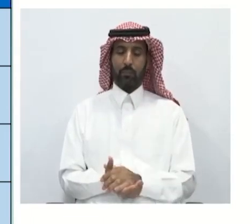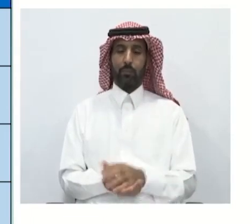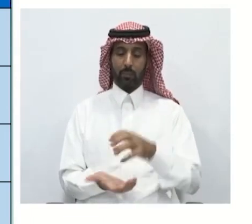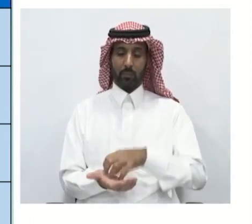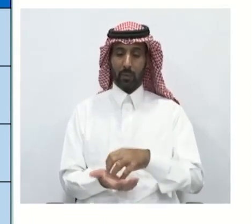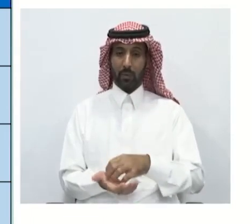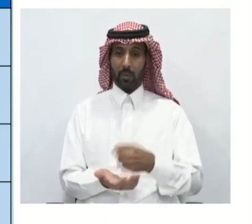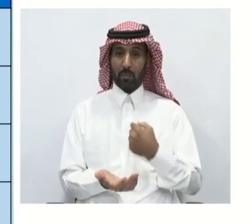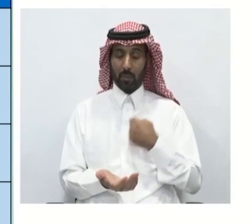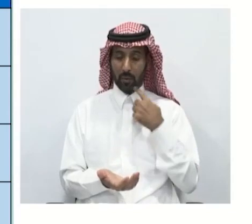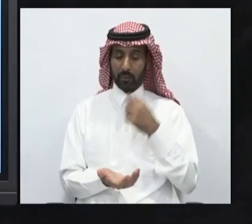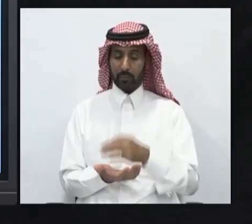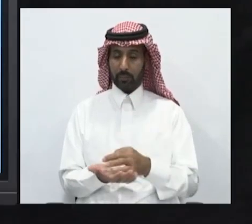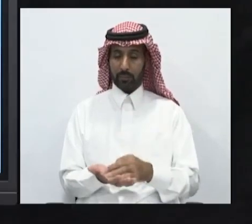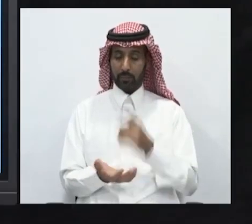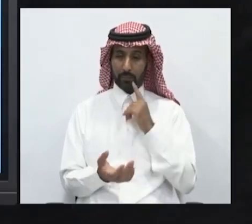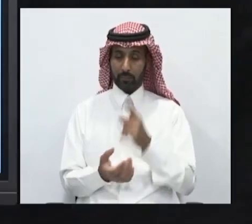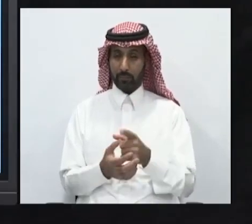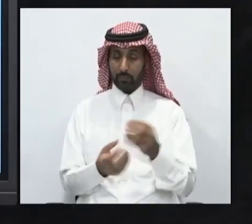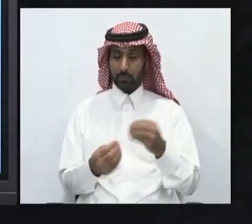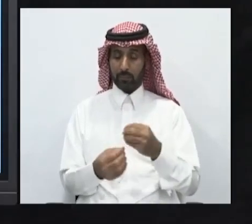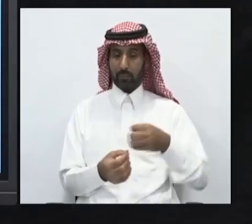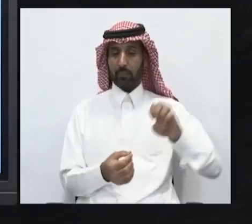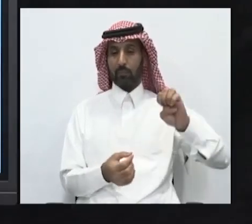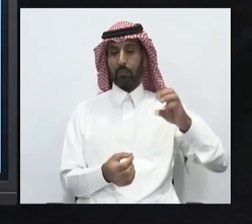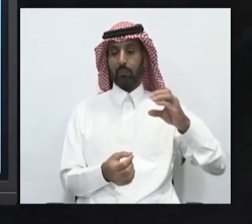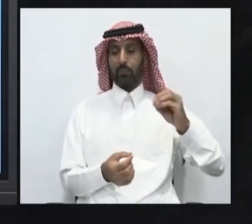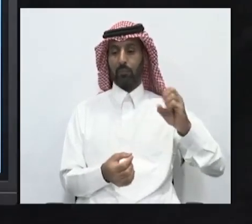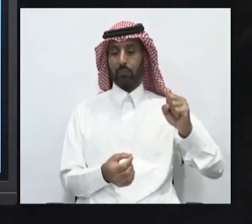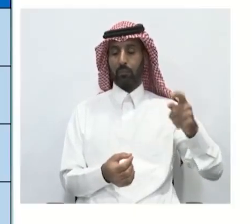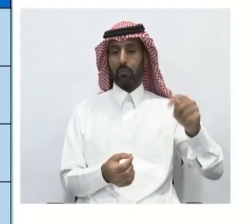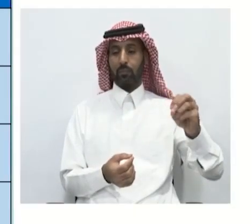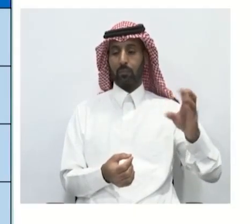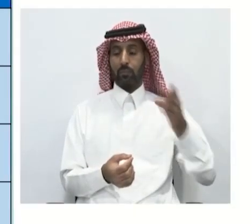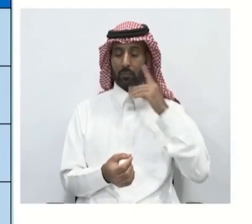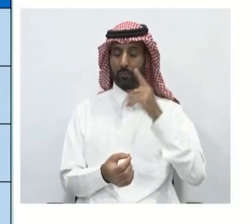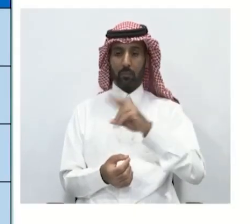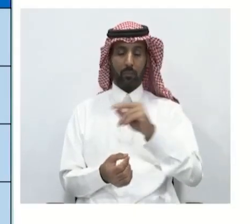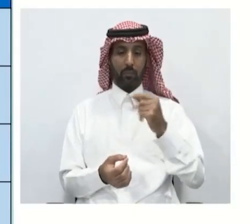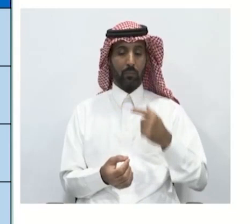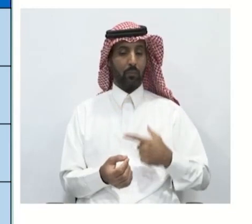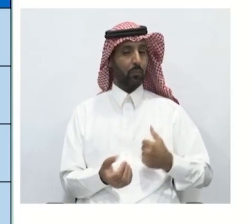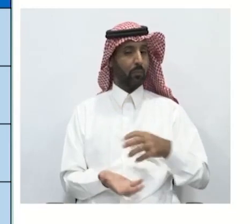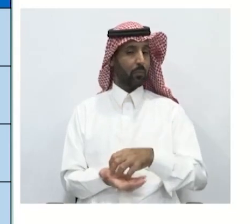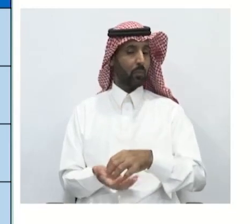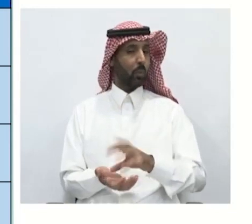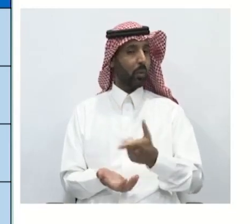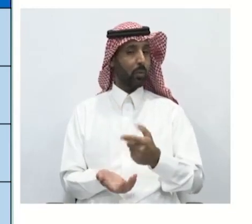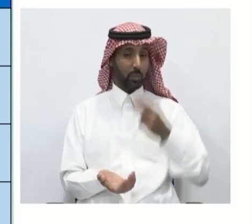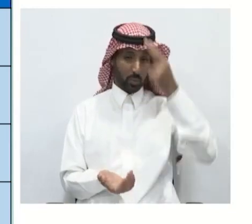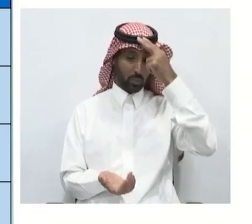country for equal tourism there are lots of places here in Saudi Arabia for example the first one as mentioned before